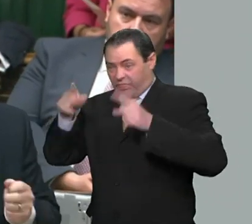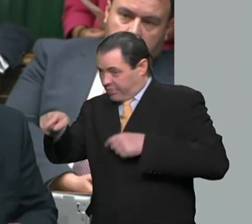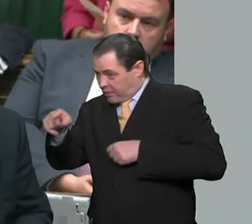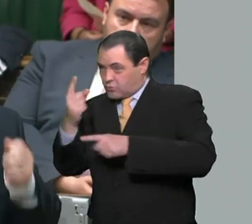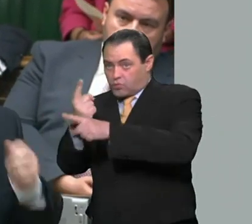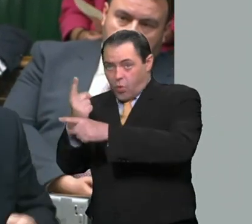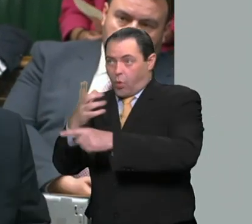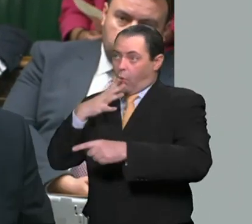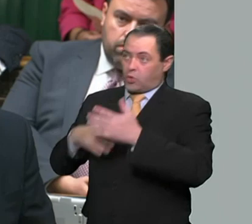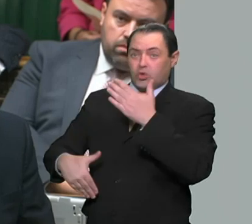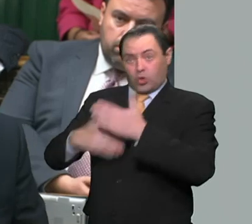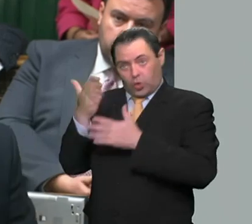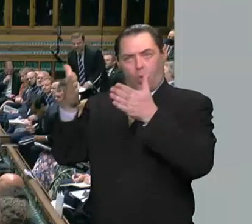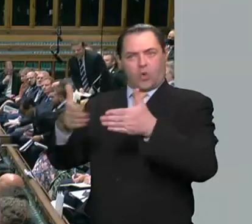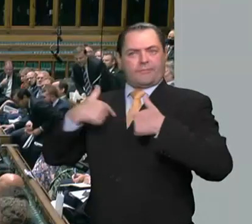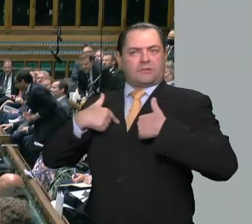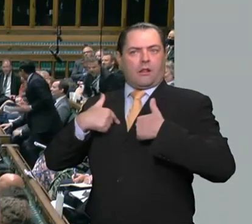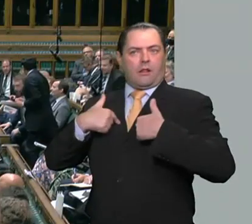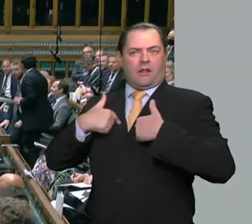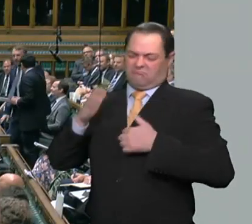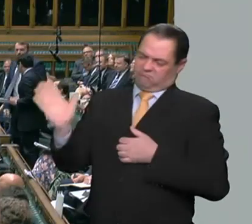back our bid for a new hospital in Warrington?